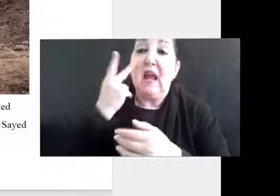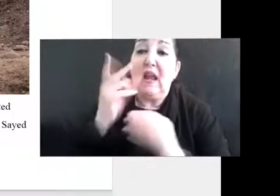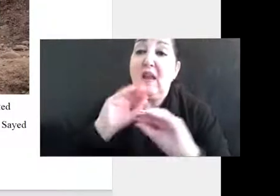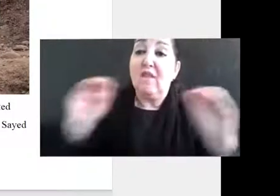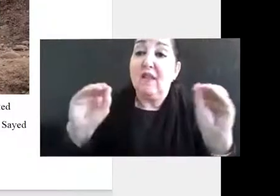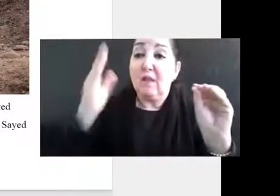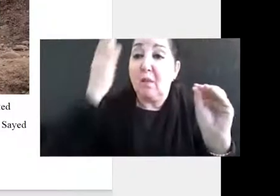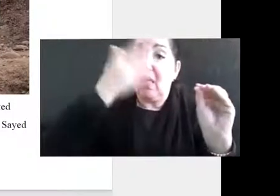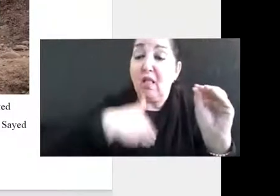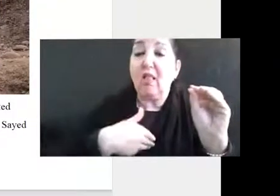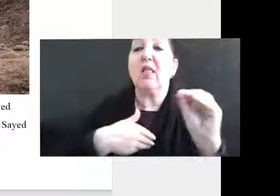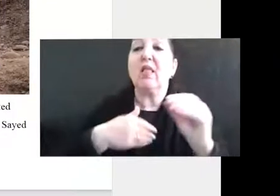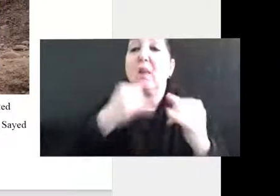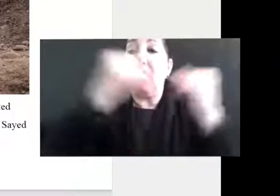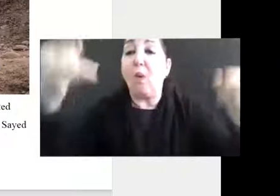that was founded in